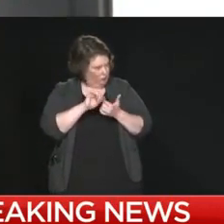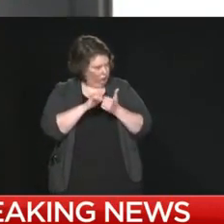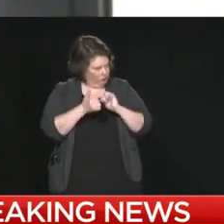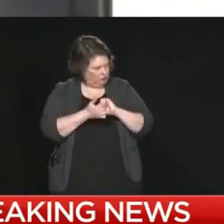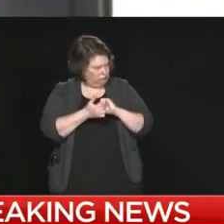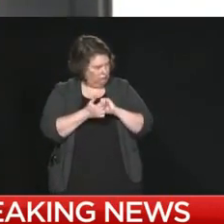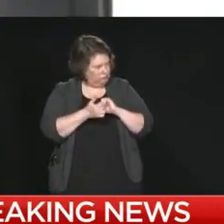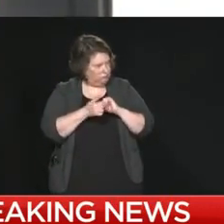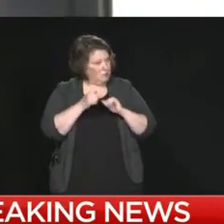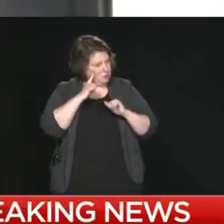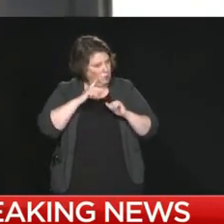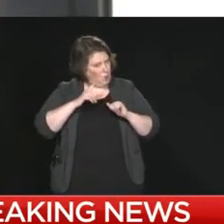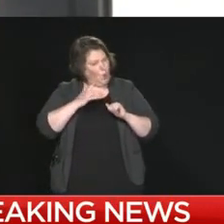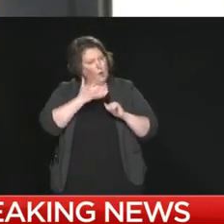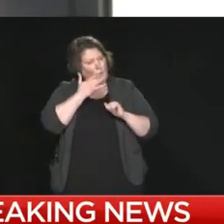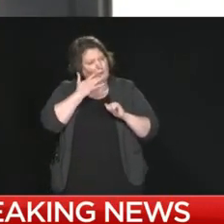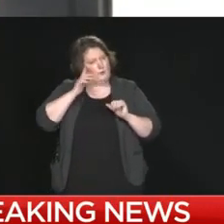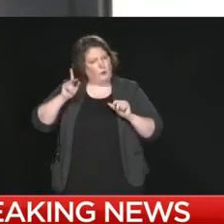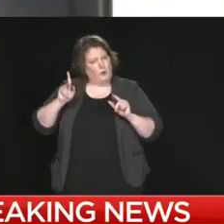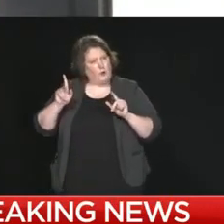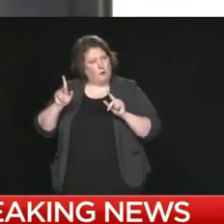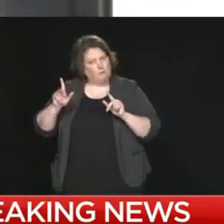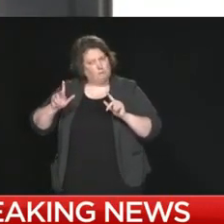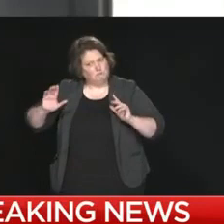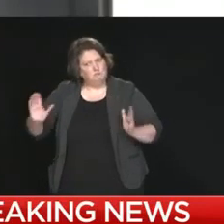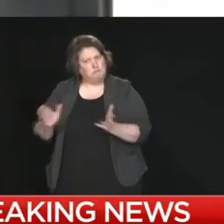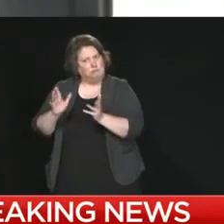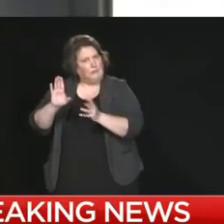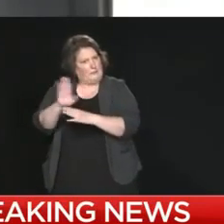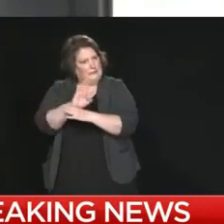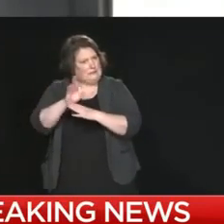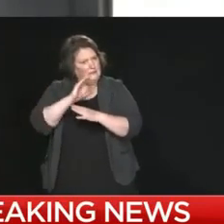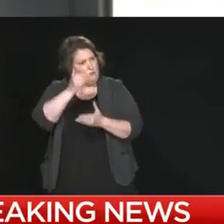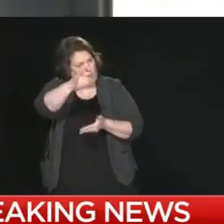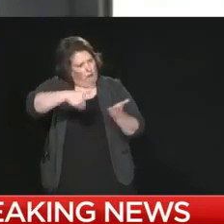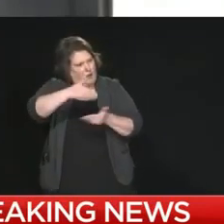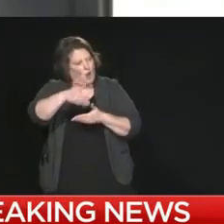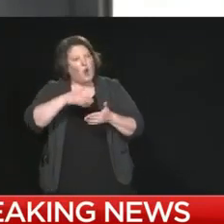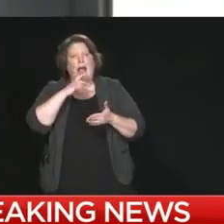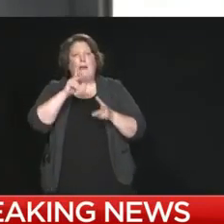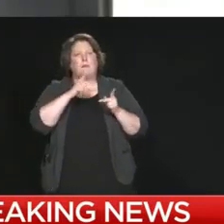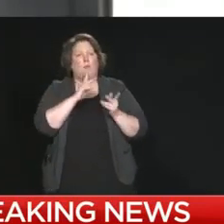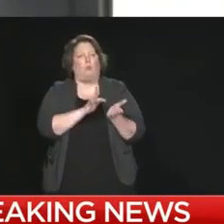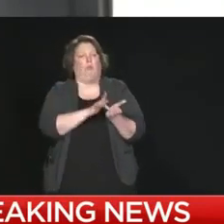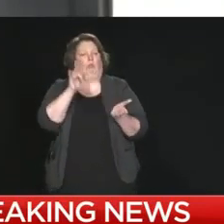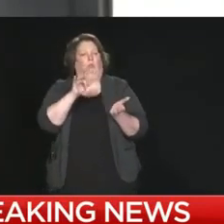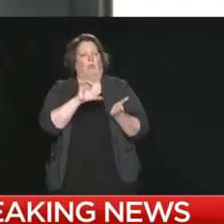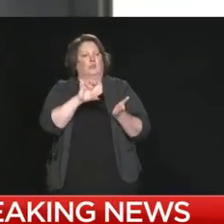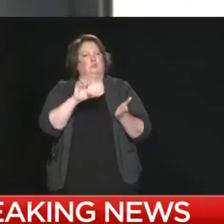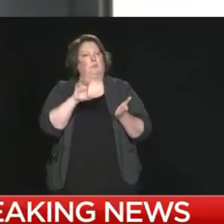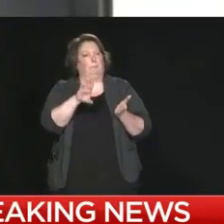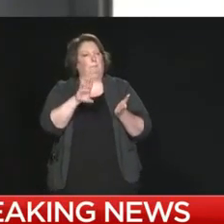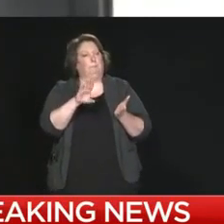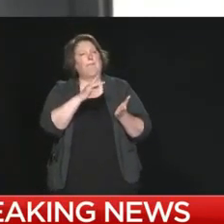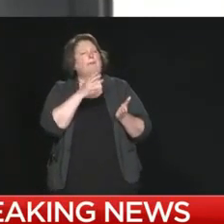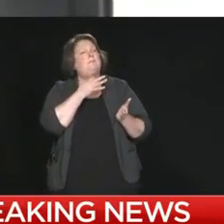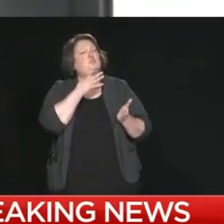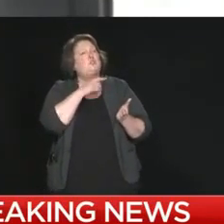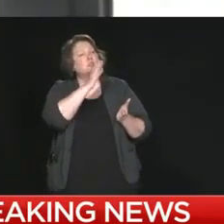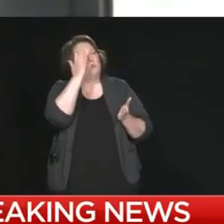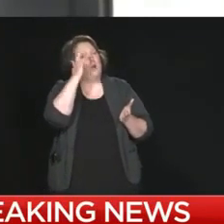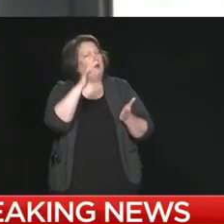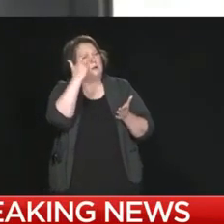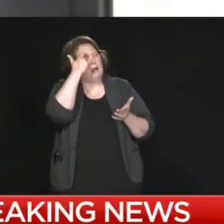for return to work over the next few months, I'd like to hear you speak to those who have committed fraud. Why have you changed your